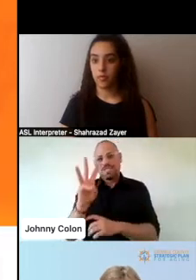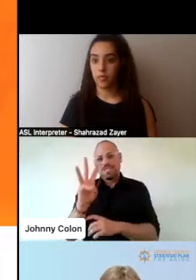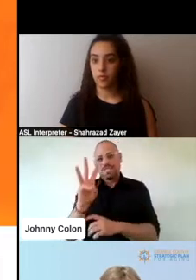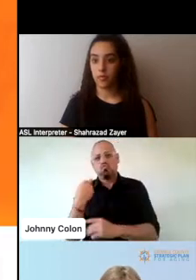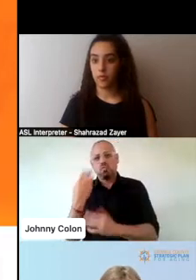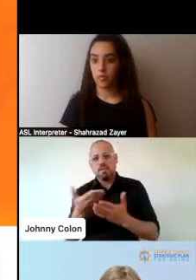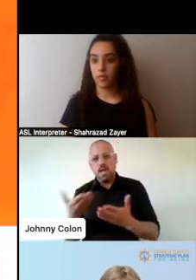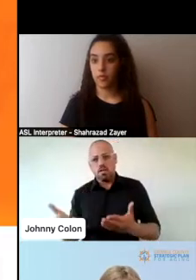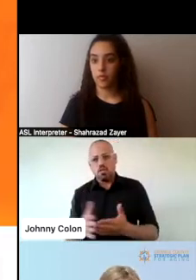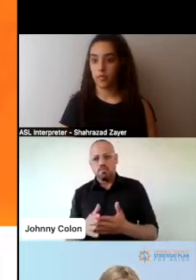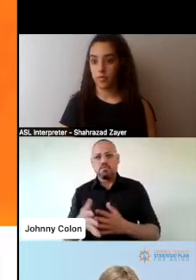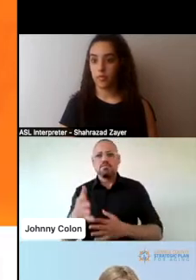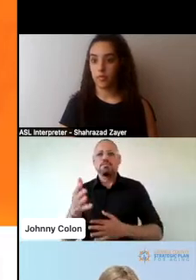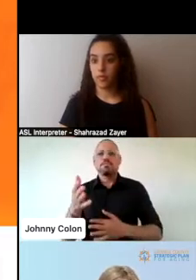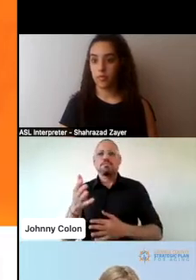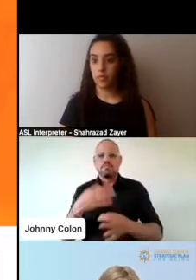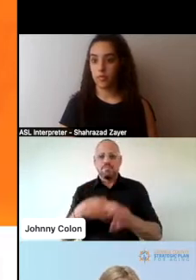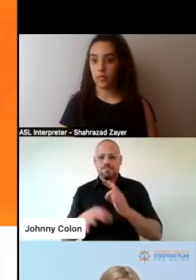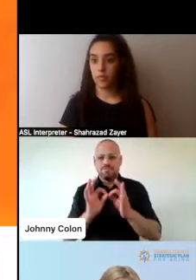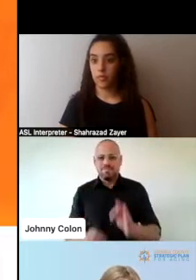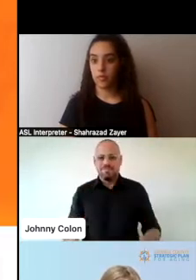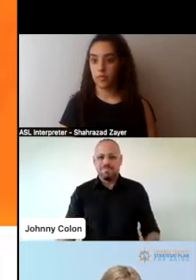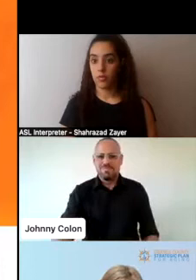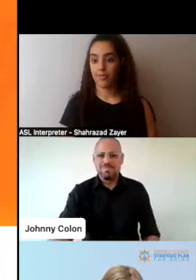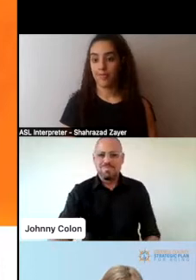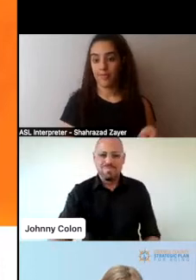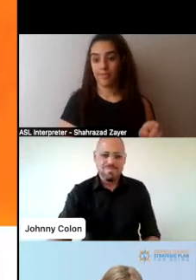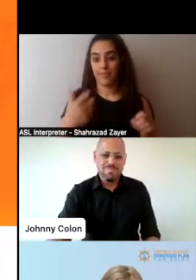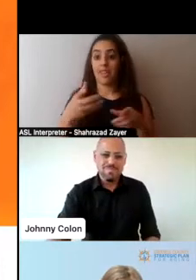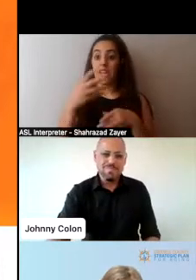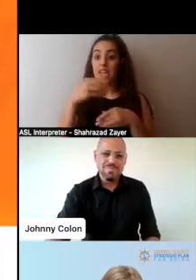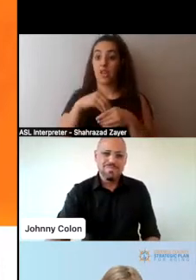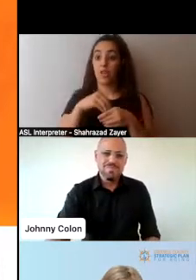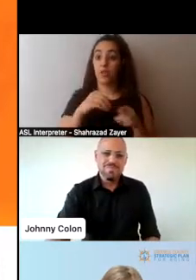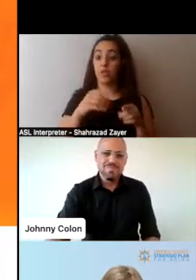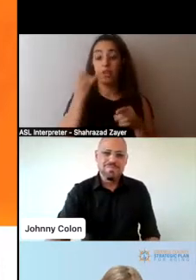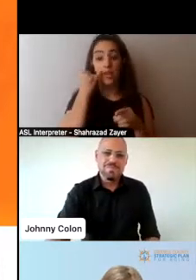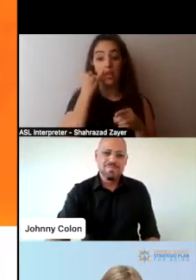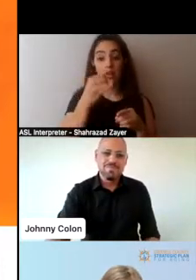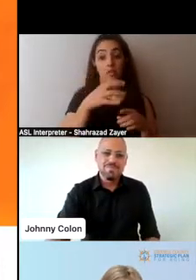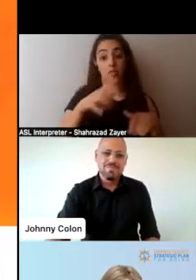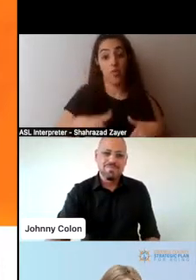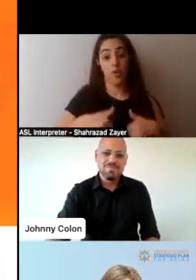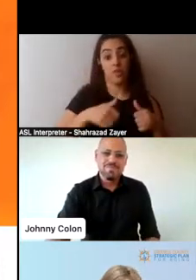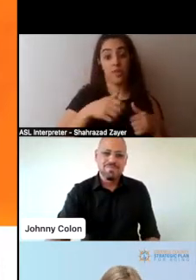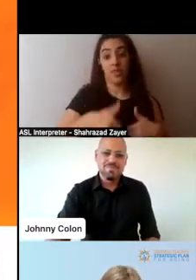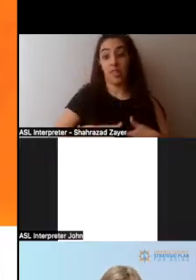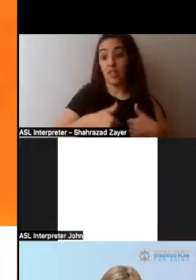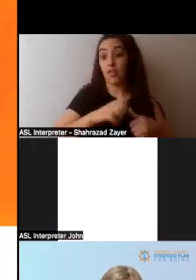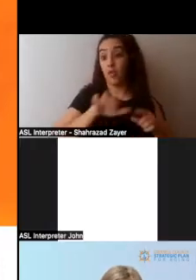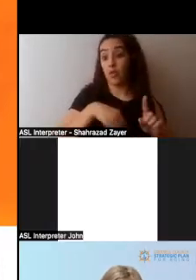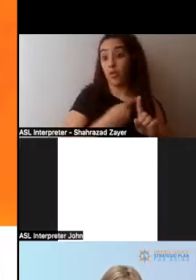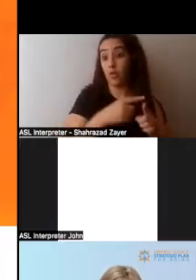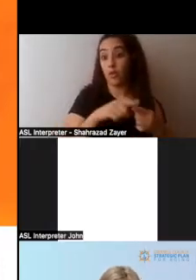factors. These include whether residents live in poverty, live alone, are